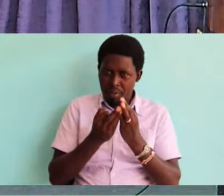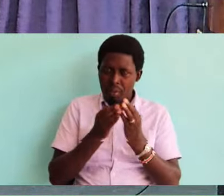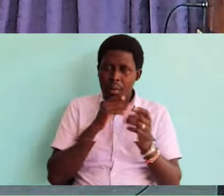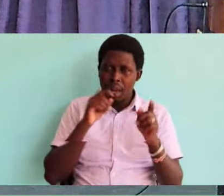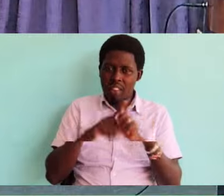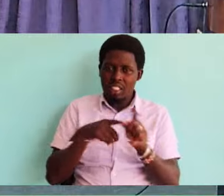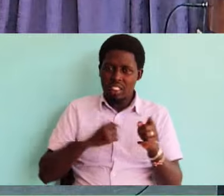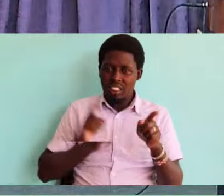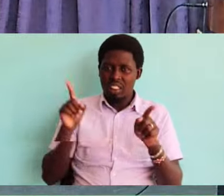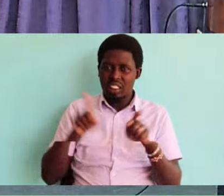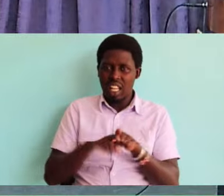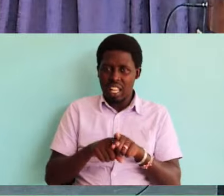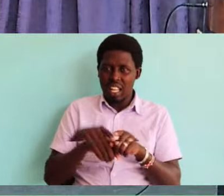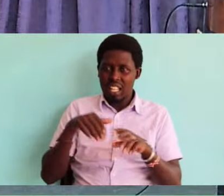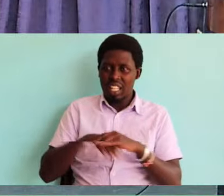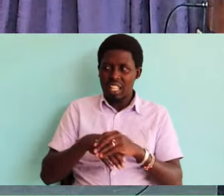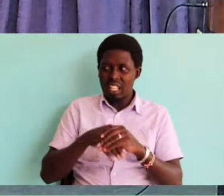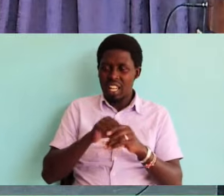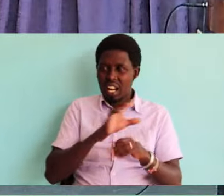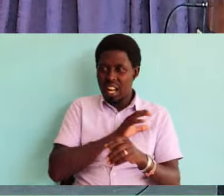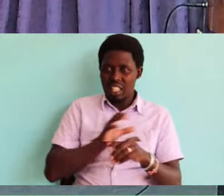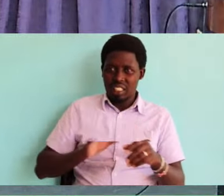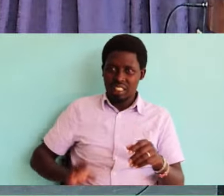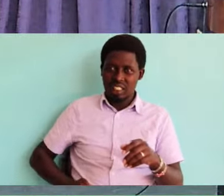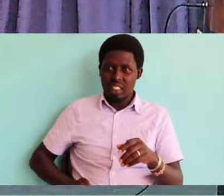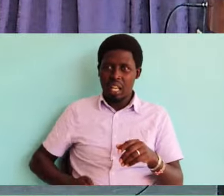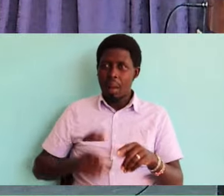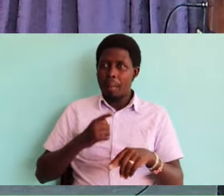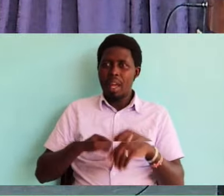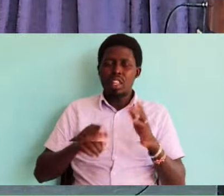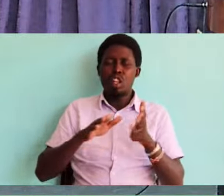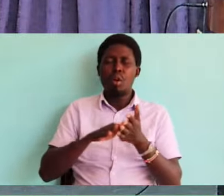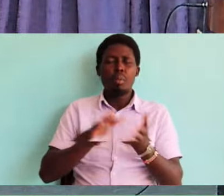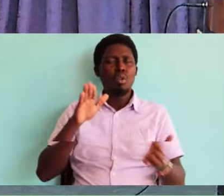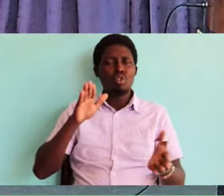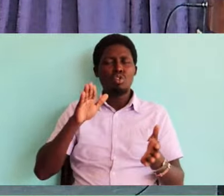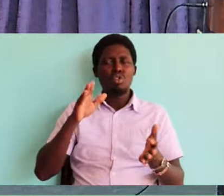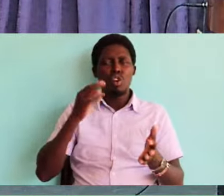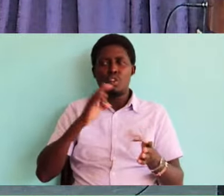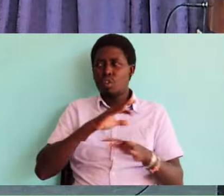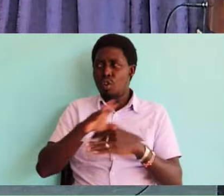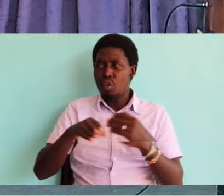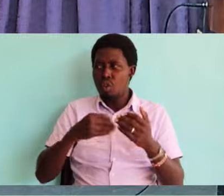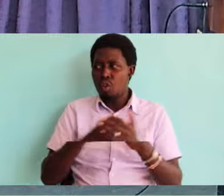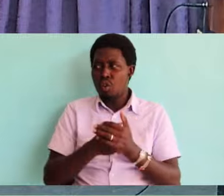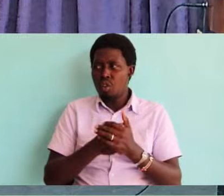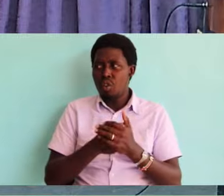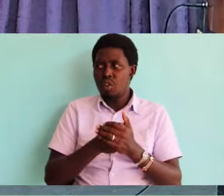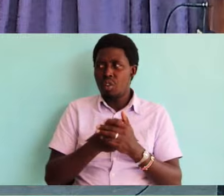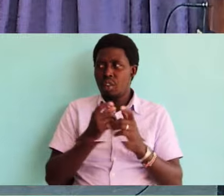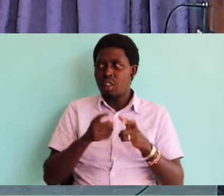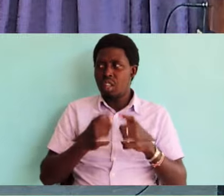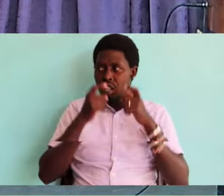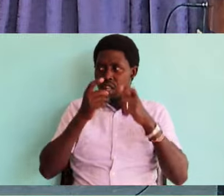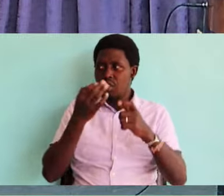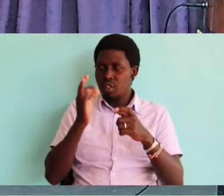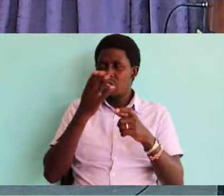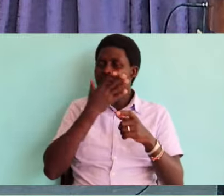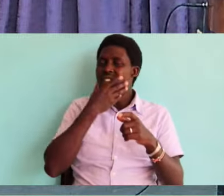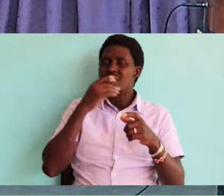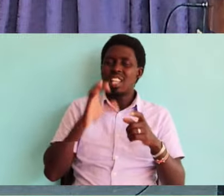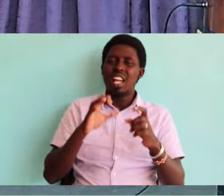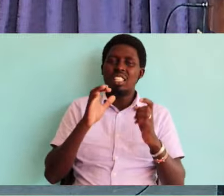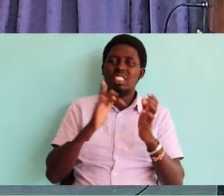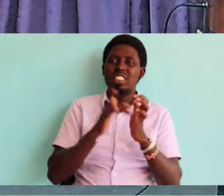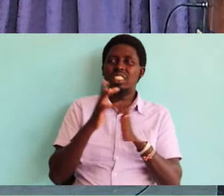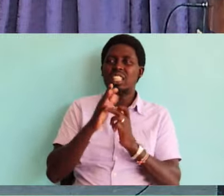brothers and sisters in Christ, but most of all, the gift of his son, Jesus